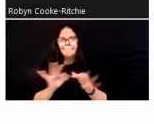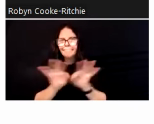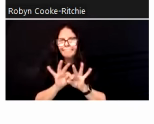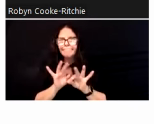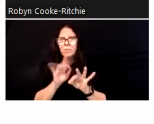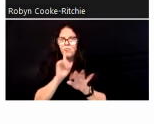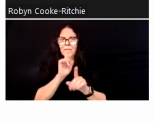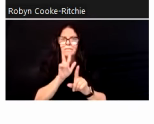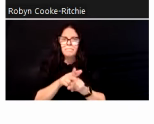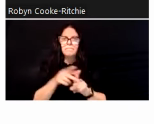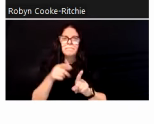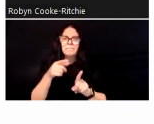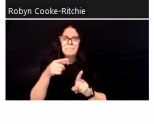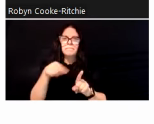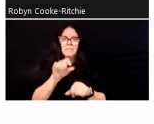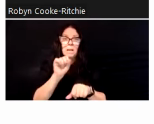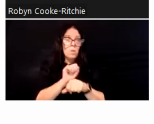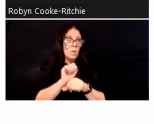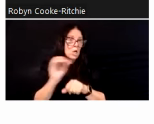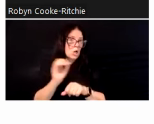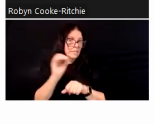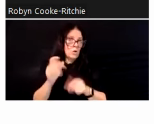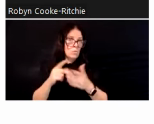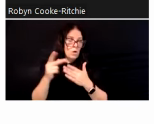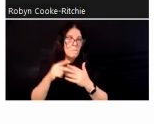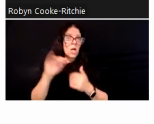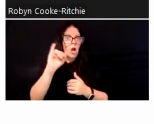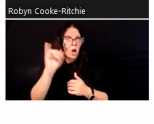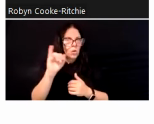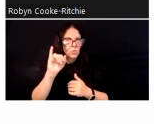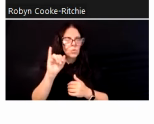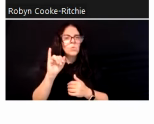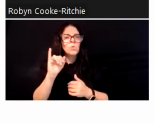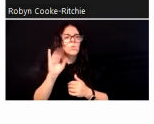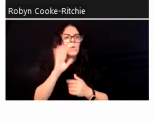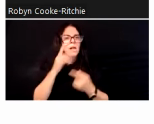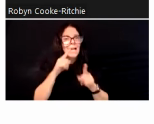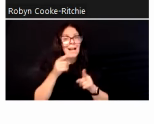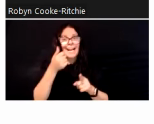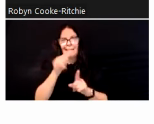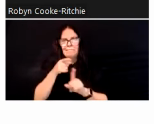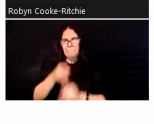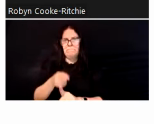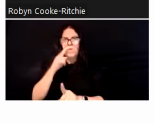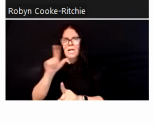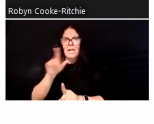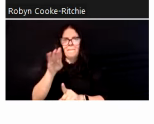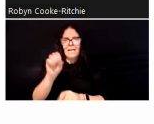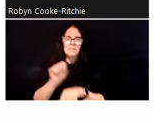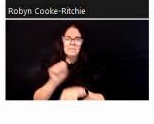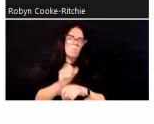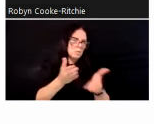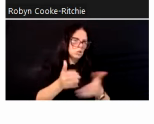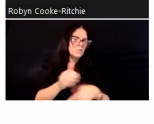relevance to all Employment Ontario programs, but also specifically to LBS, to employment services, to